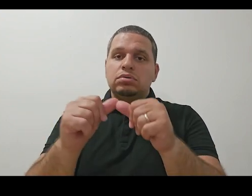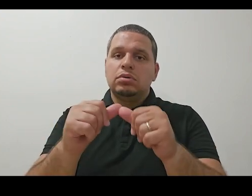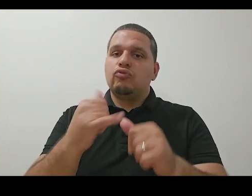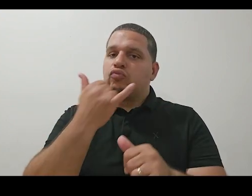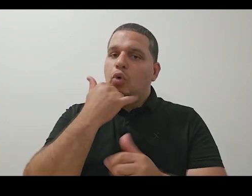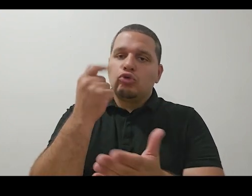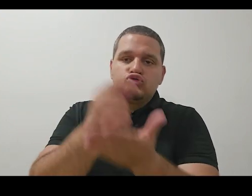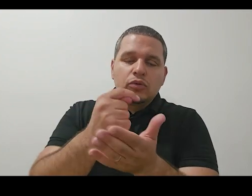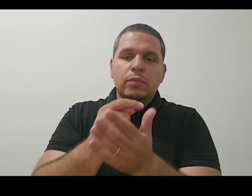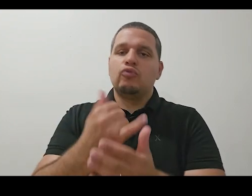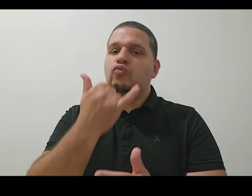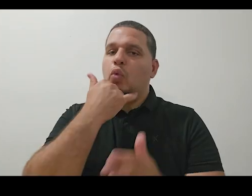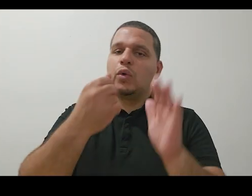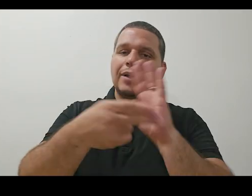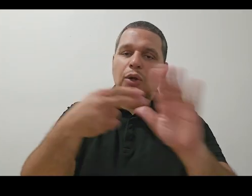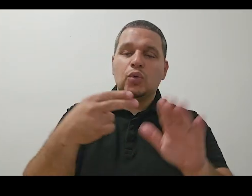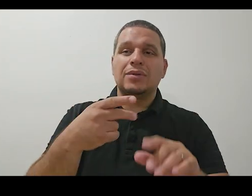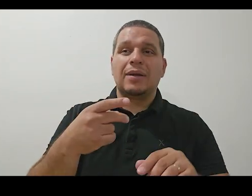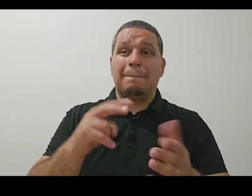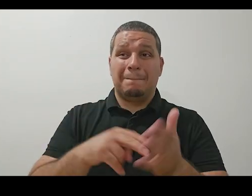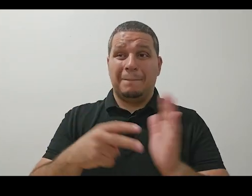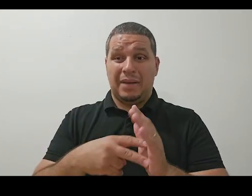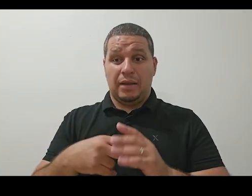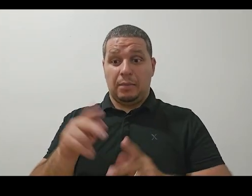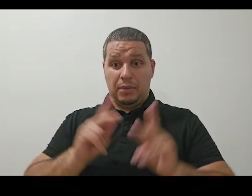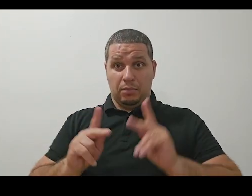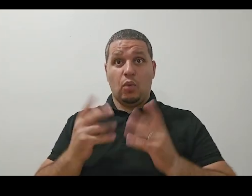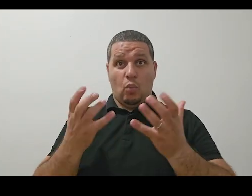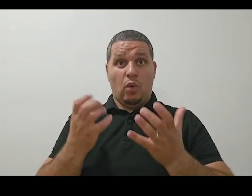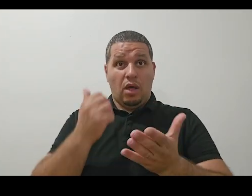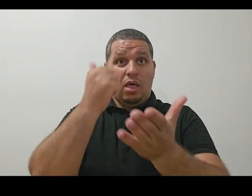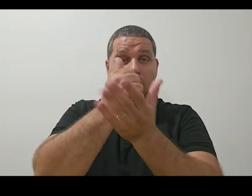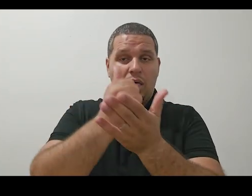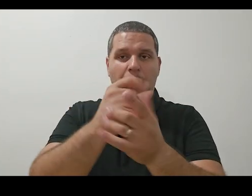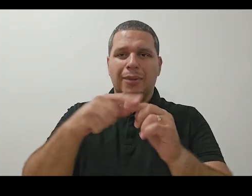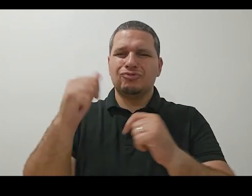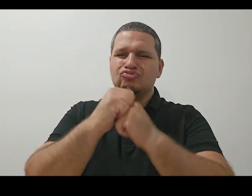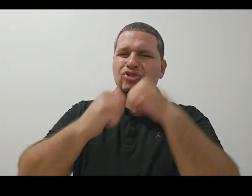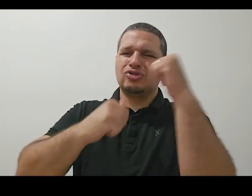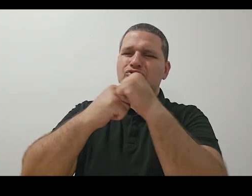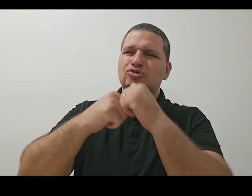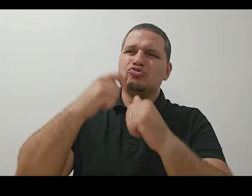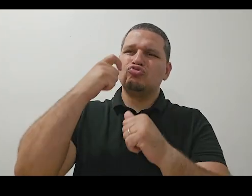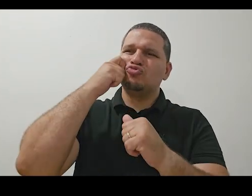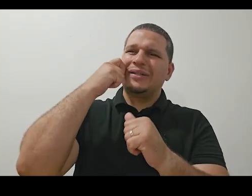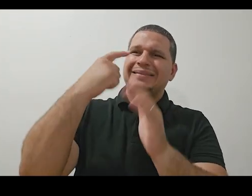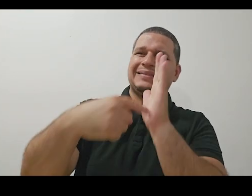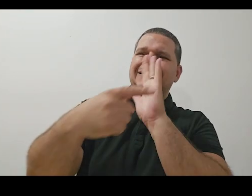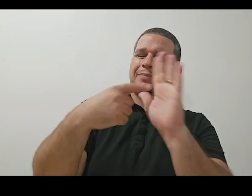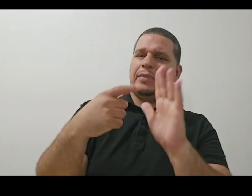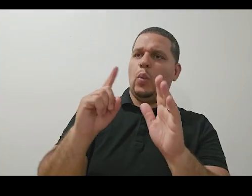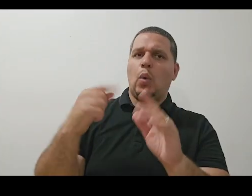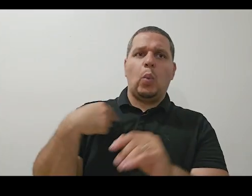mistreatment is not about the reluctance of getting here. It's structural racism. Where and why, where do we go to get the support? Because